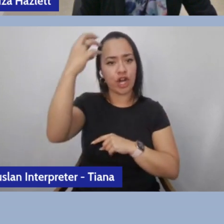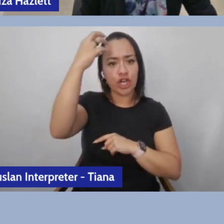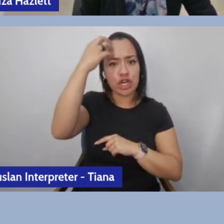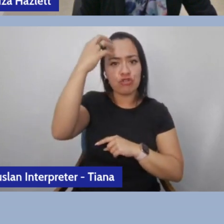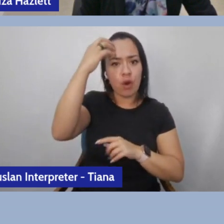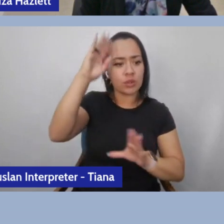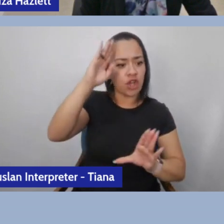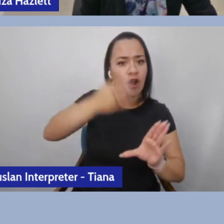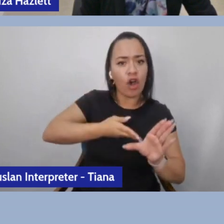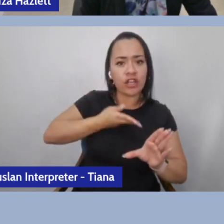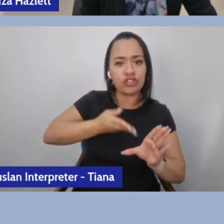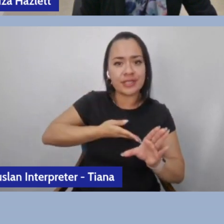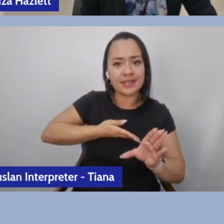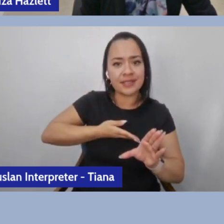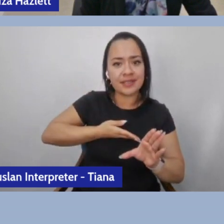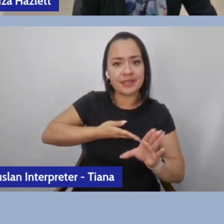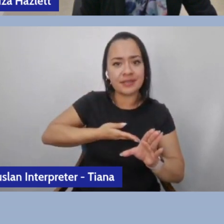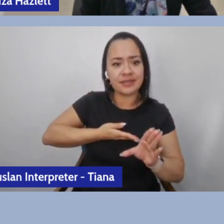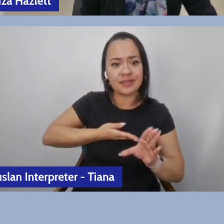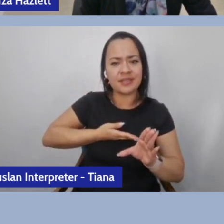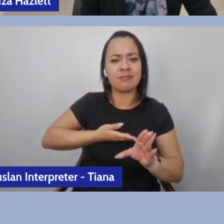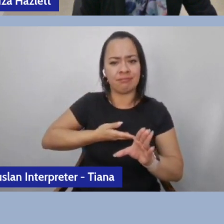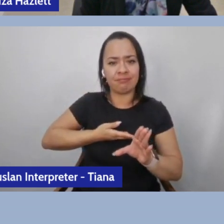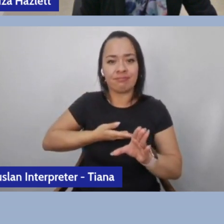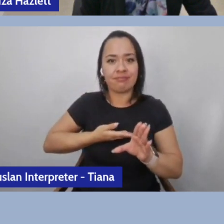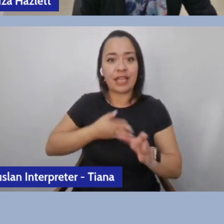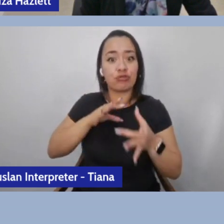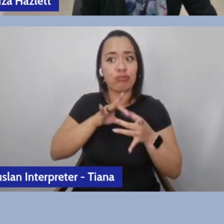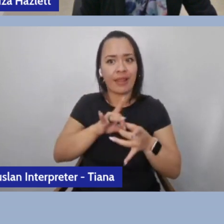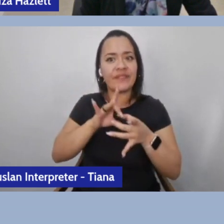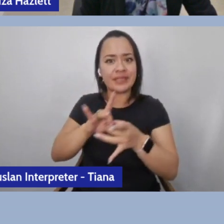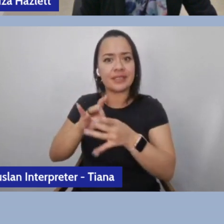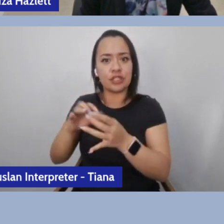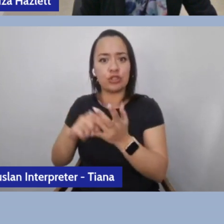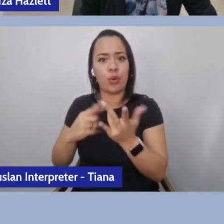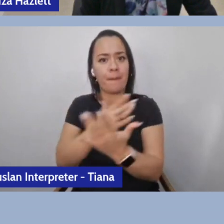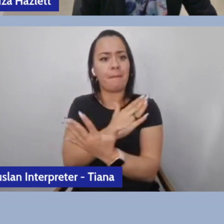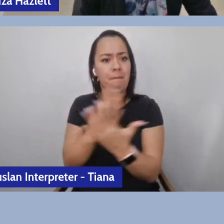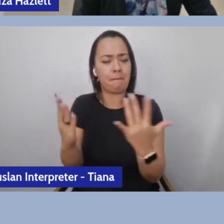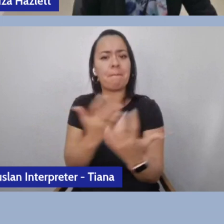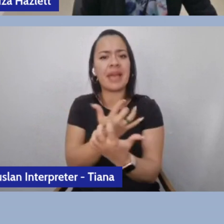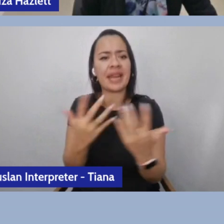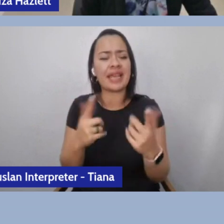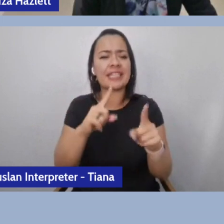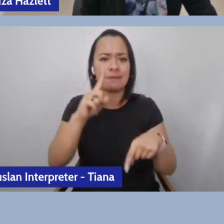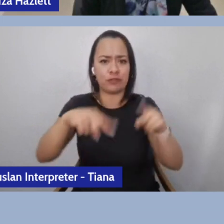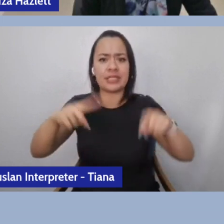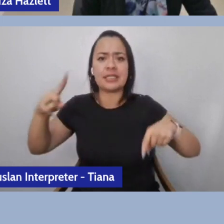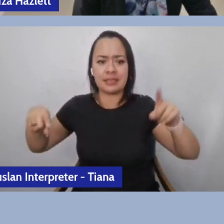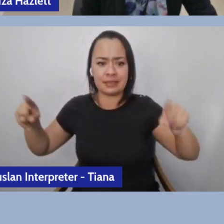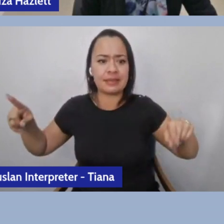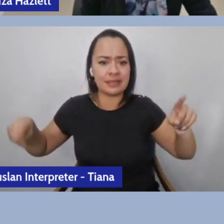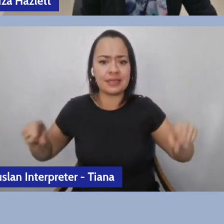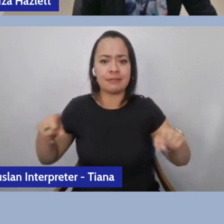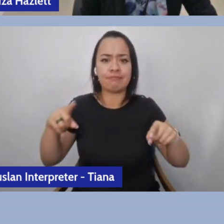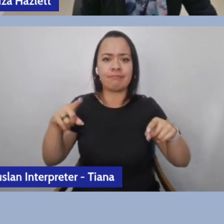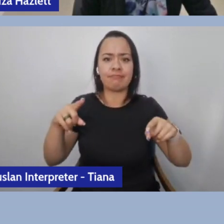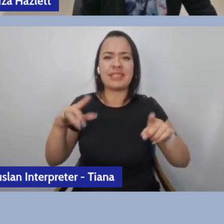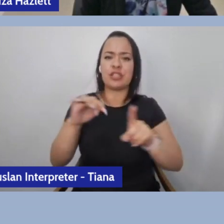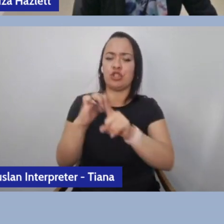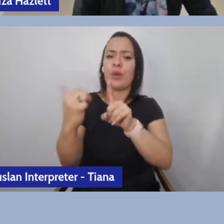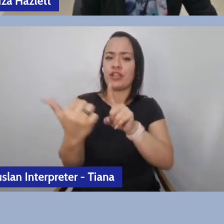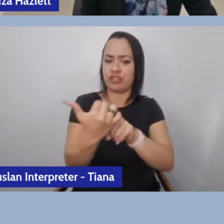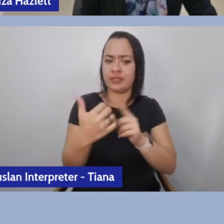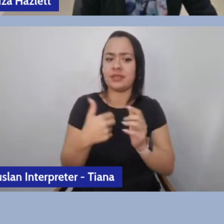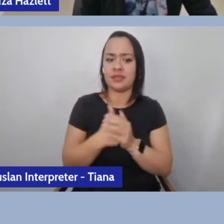areas, because basically many health-based interactions that have diagnostic tools are